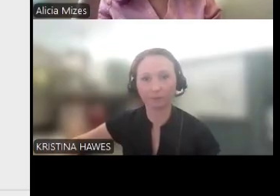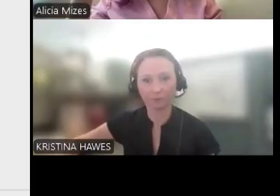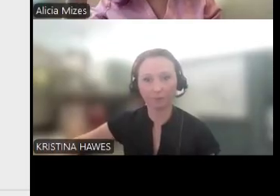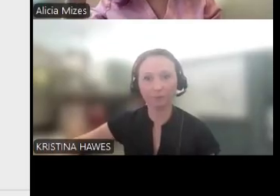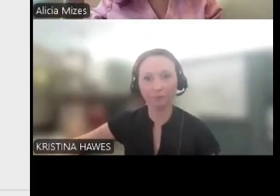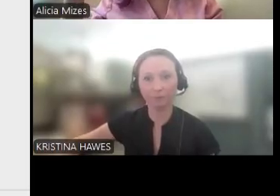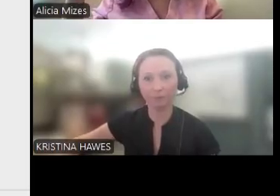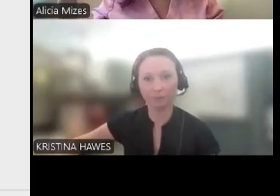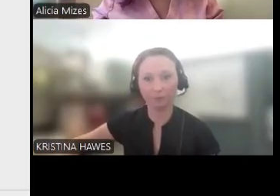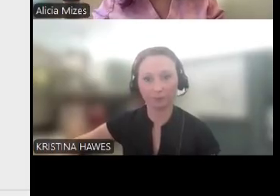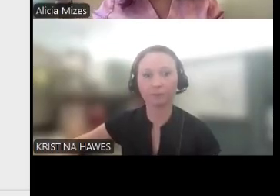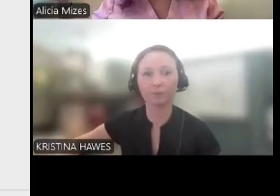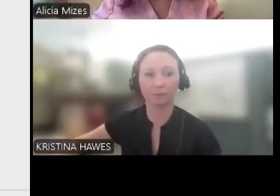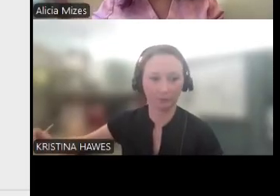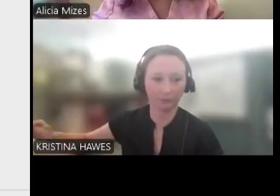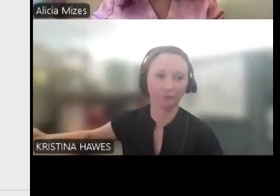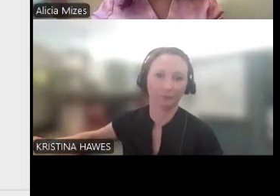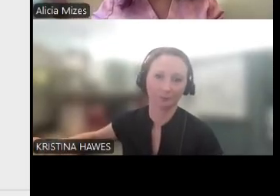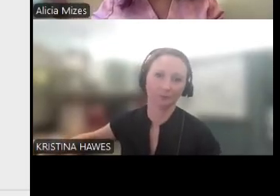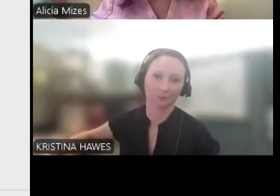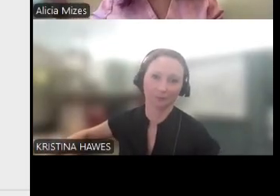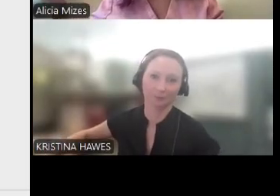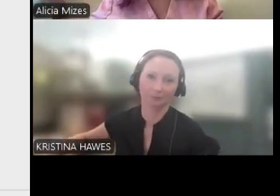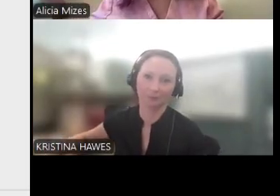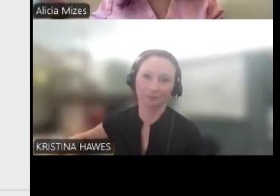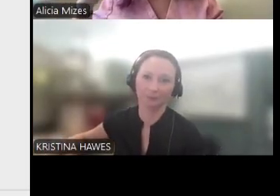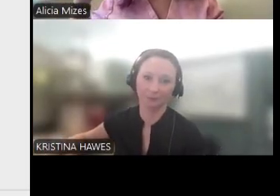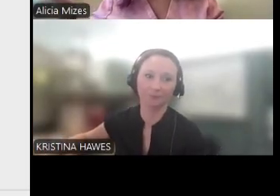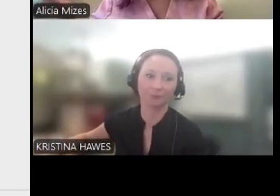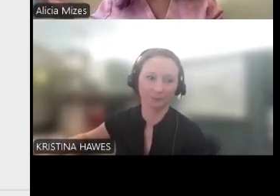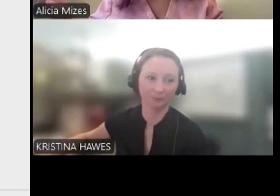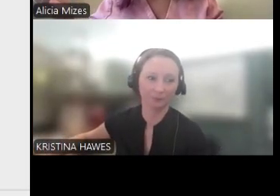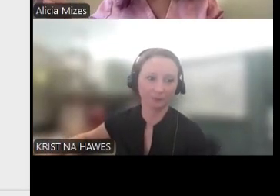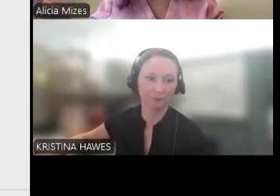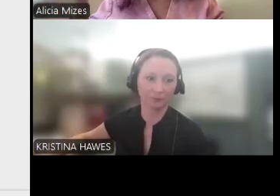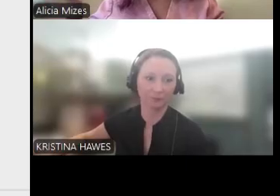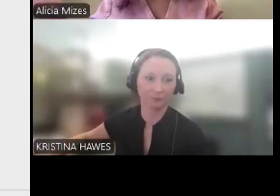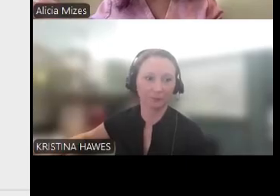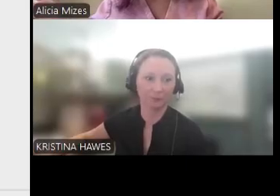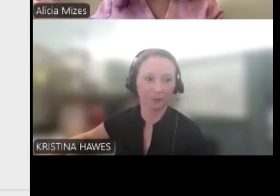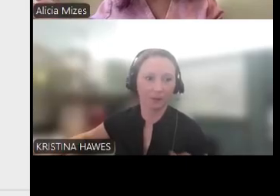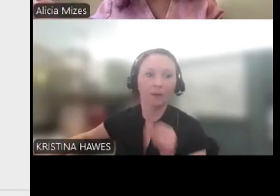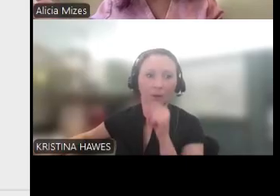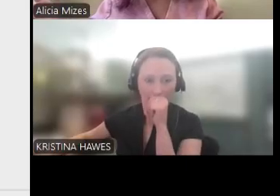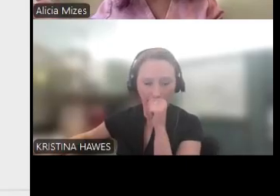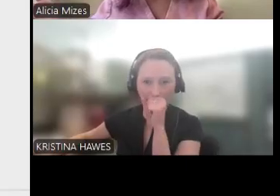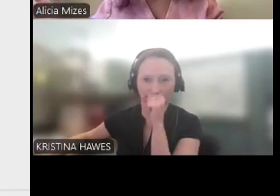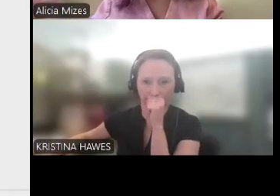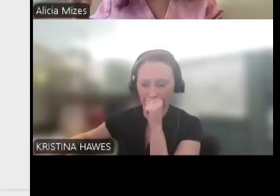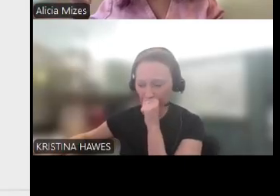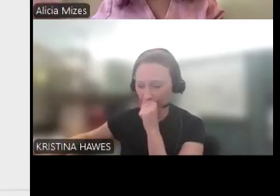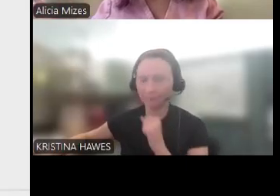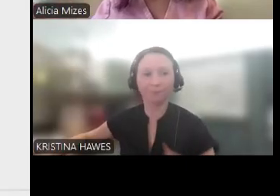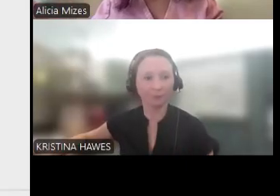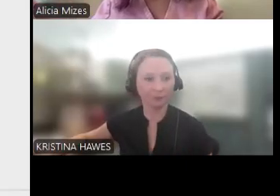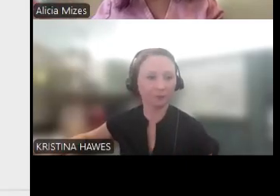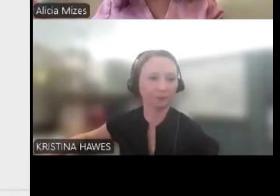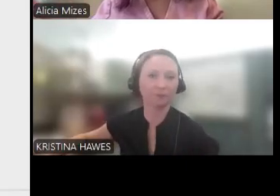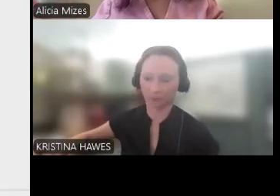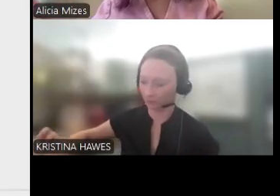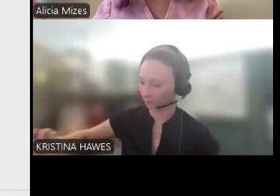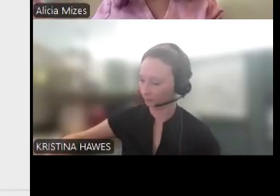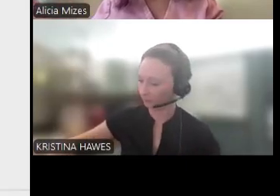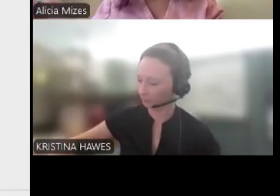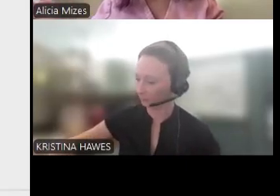it dermatologist tested or dermatologist recommended. So again, some of the brands I mentioned, Neutrogena also is really good. Vanicream is also